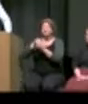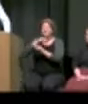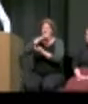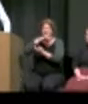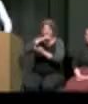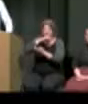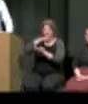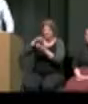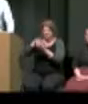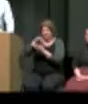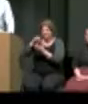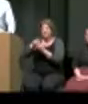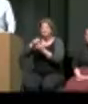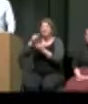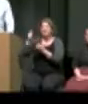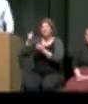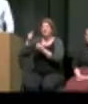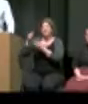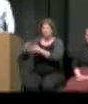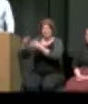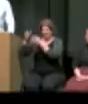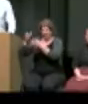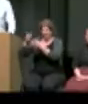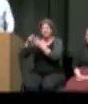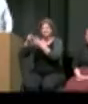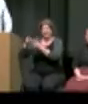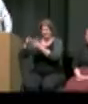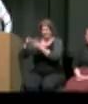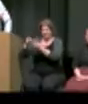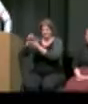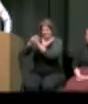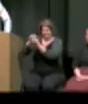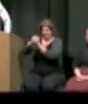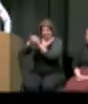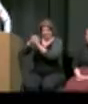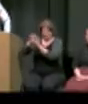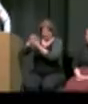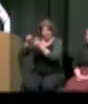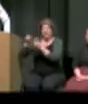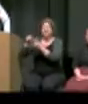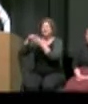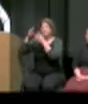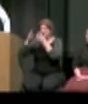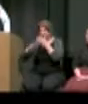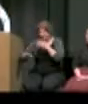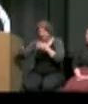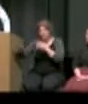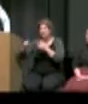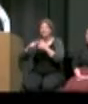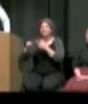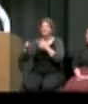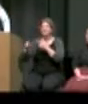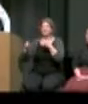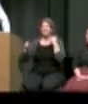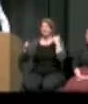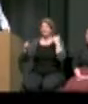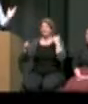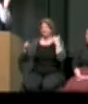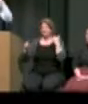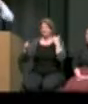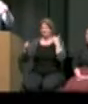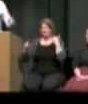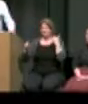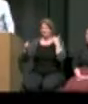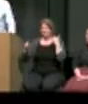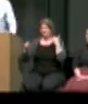sediment, and then again, another auger tank mixes everything up, gets discharged down into here, and